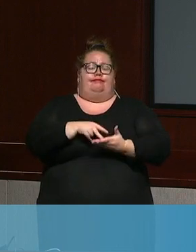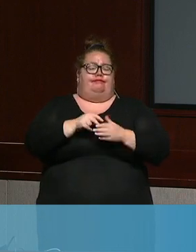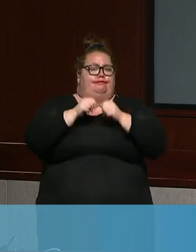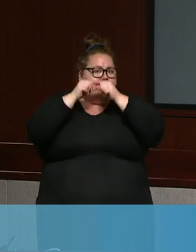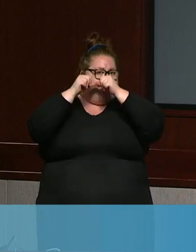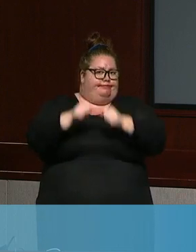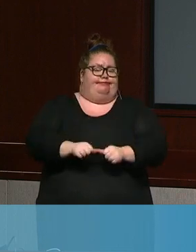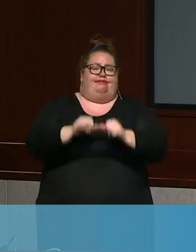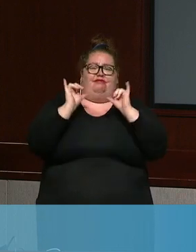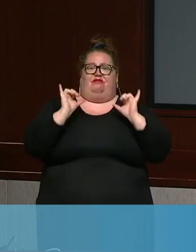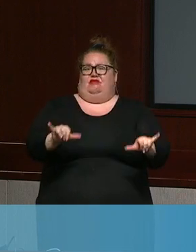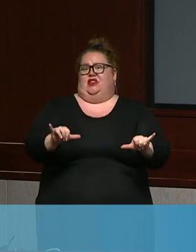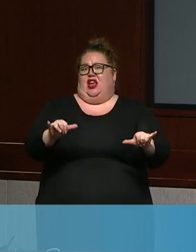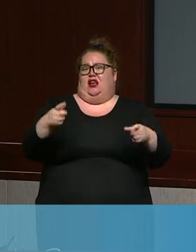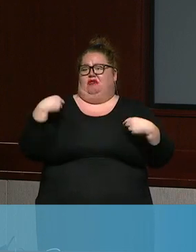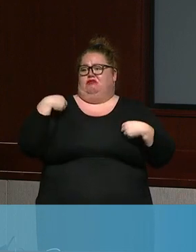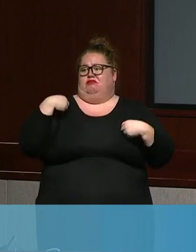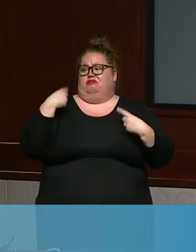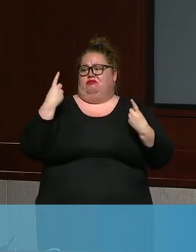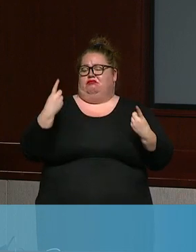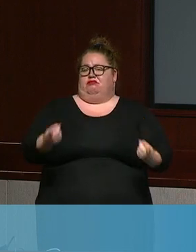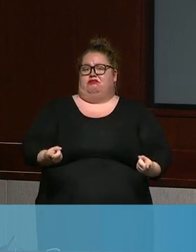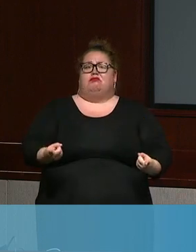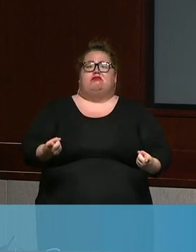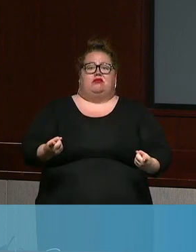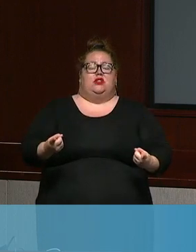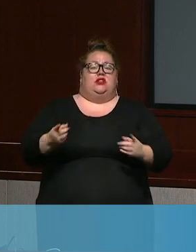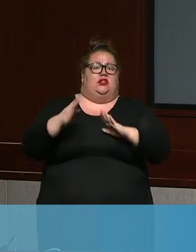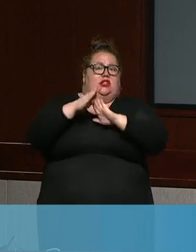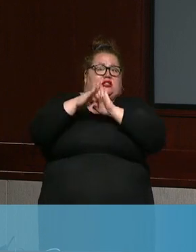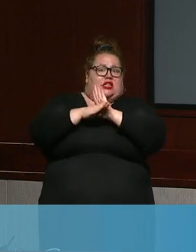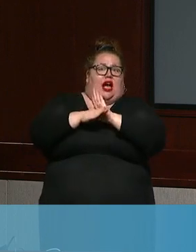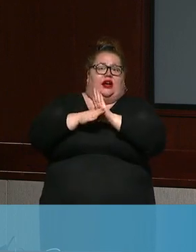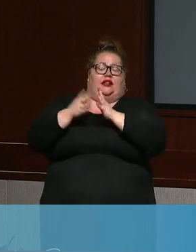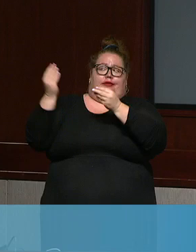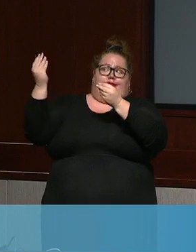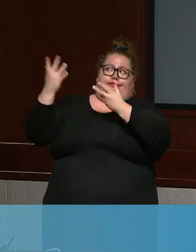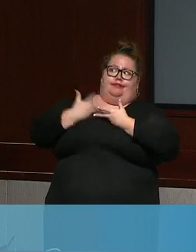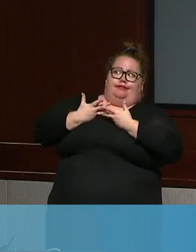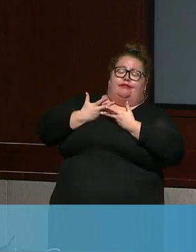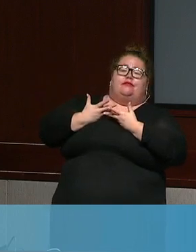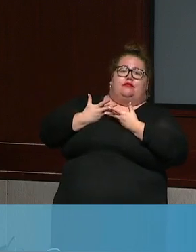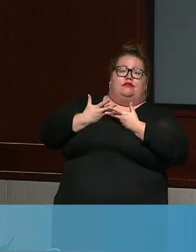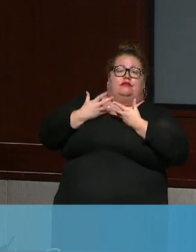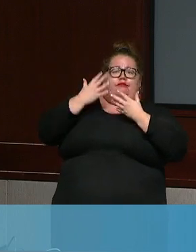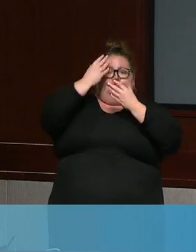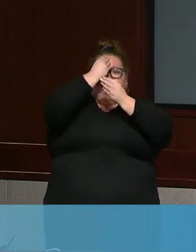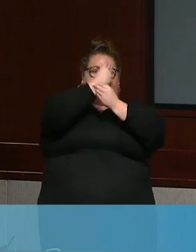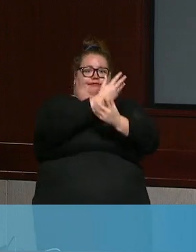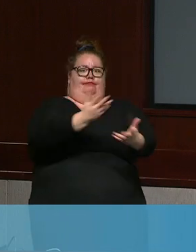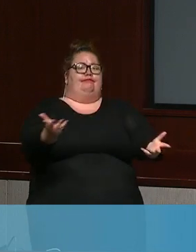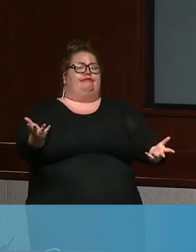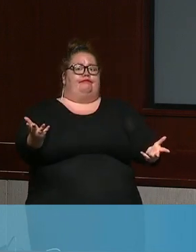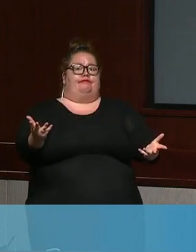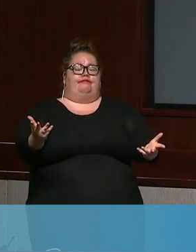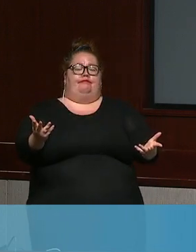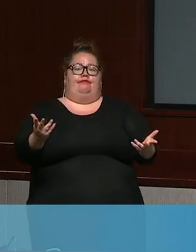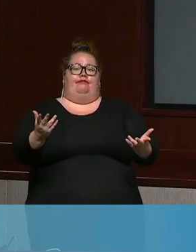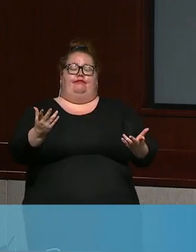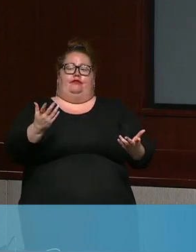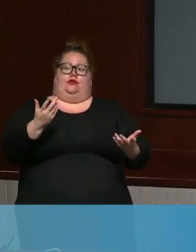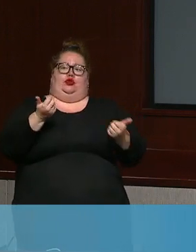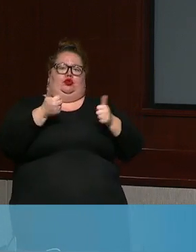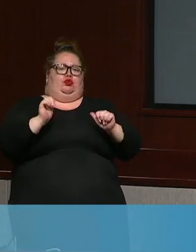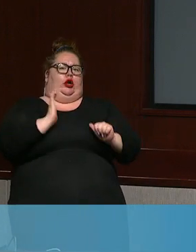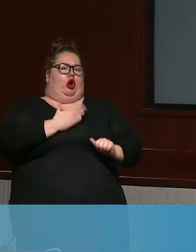reinforce the guidance that's being provided by the state. We are going at great lengths to make sure our businesses are